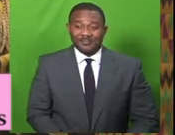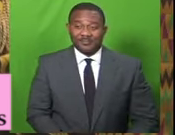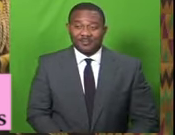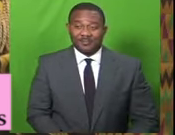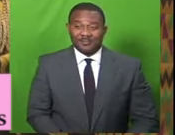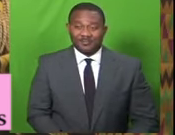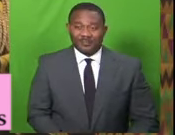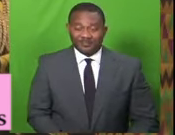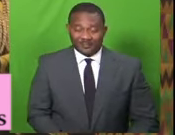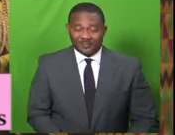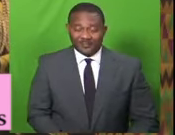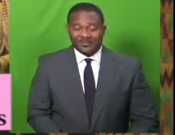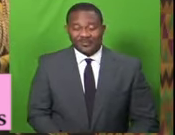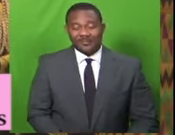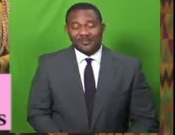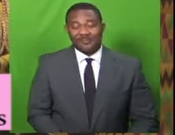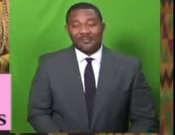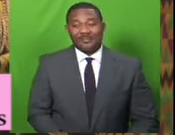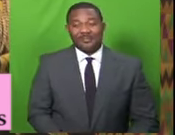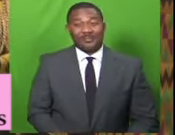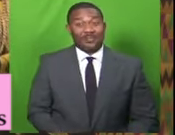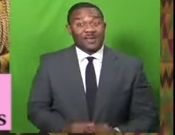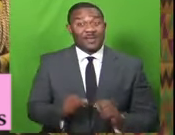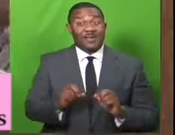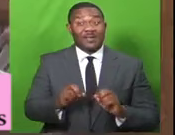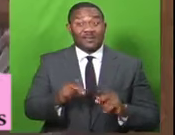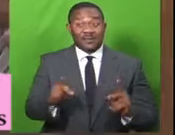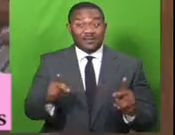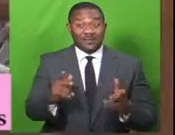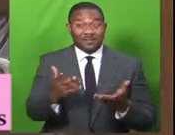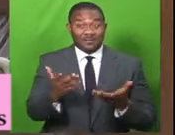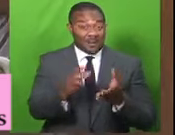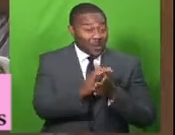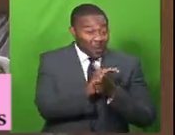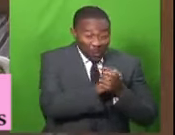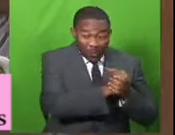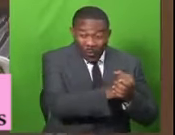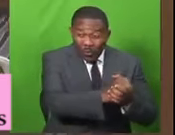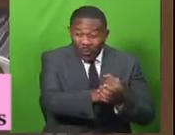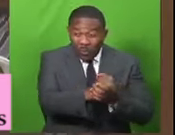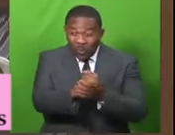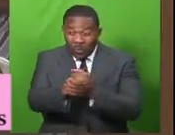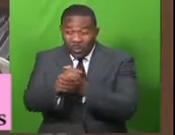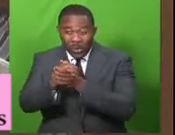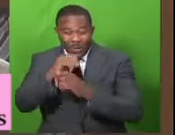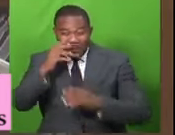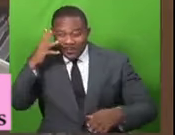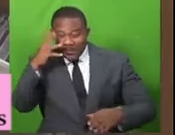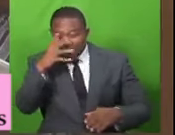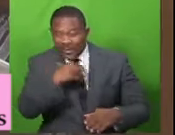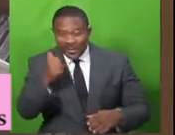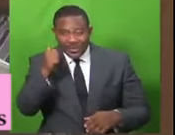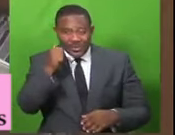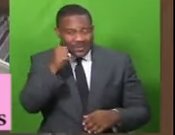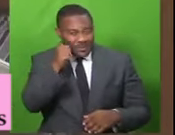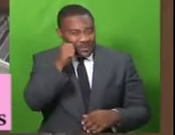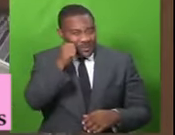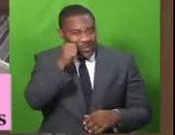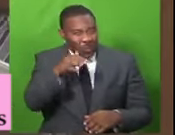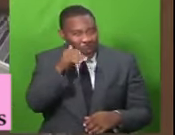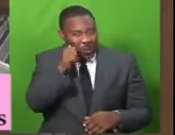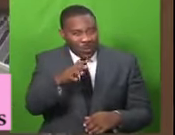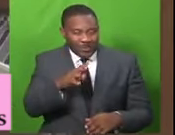I want to take this opportunity to congratulate all our beautiful ladies here